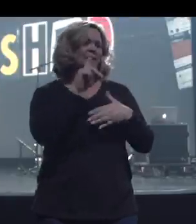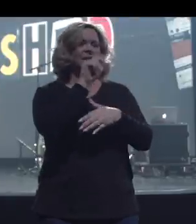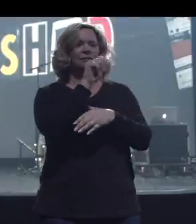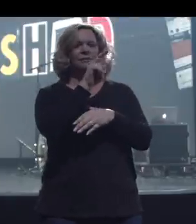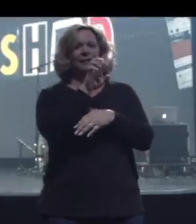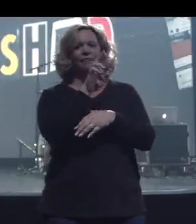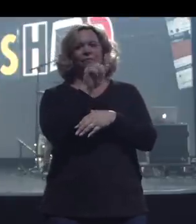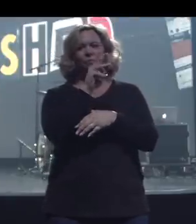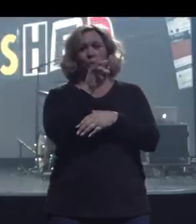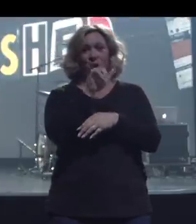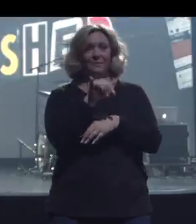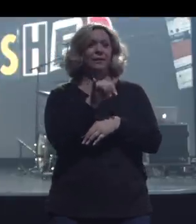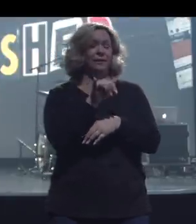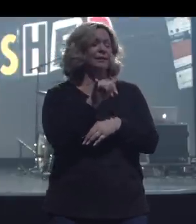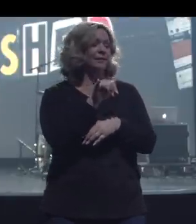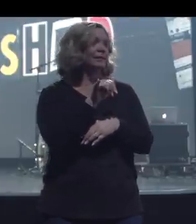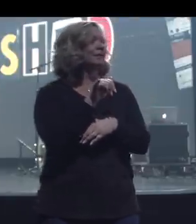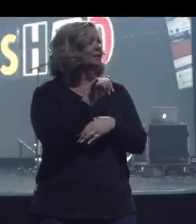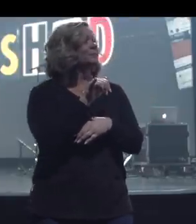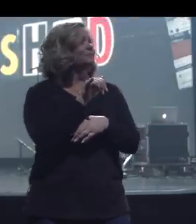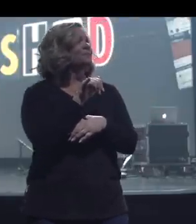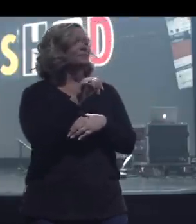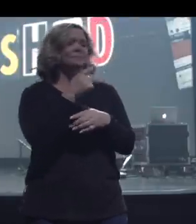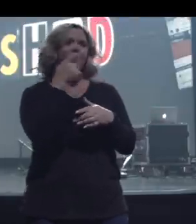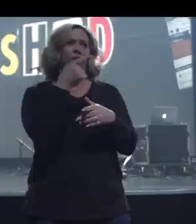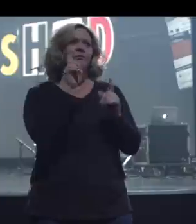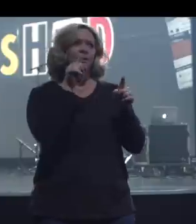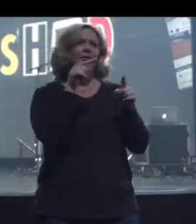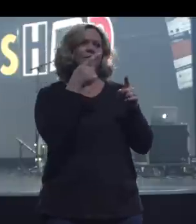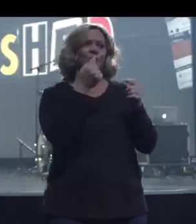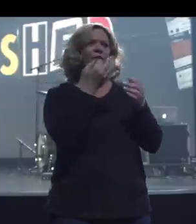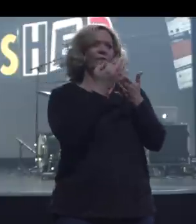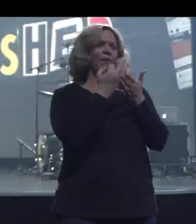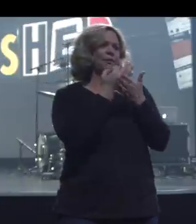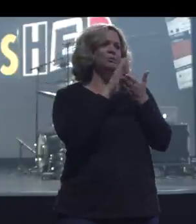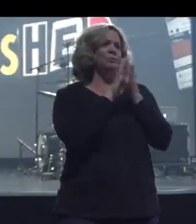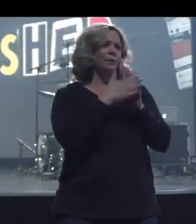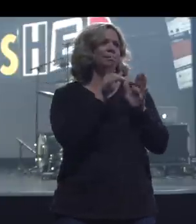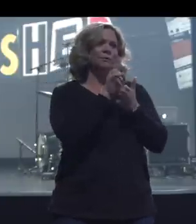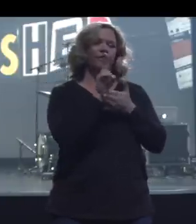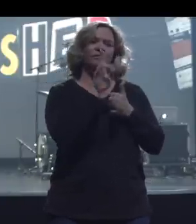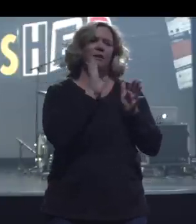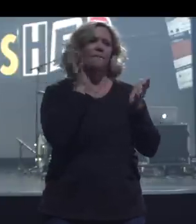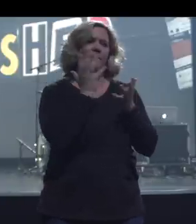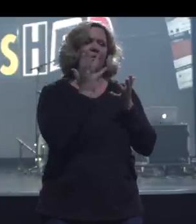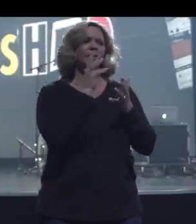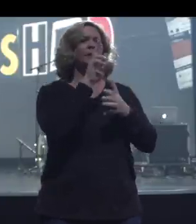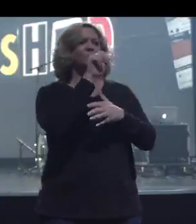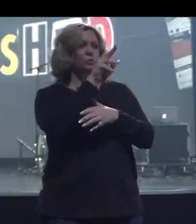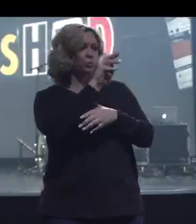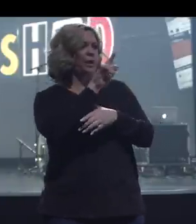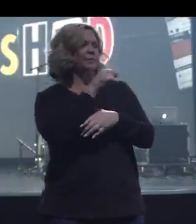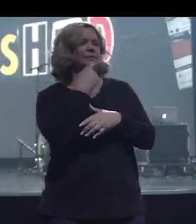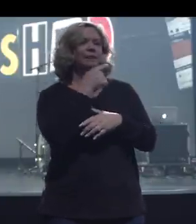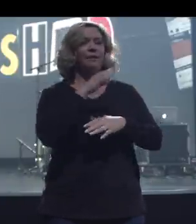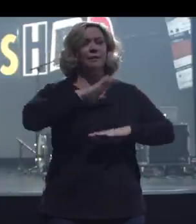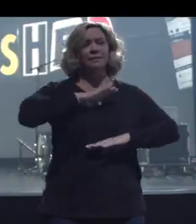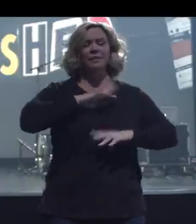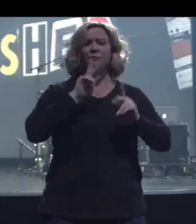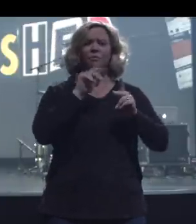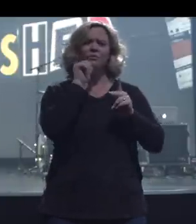I really hope many of you take Financial Peace University. I think it's amazing. Dave Ramsey said this. He said, content people don't always have the best of